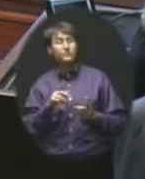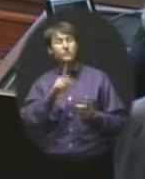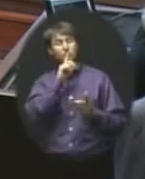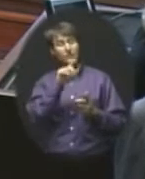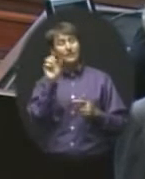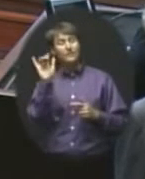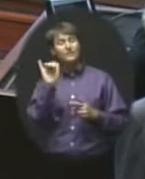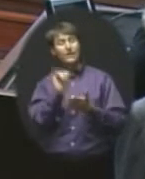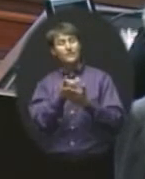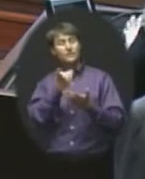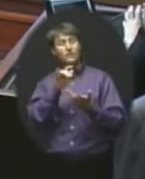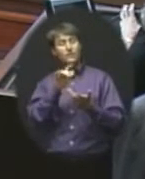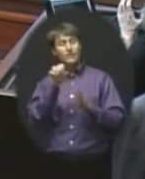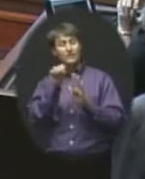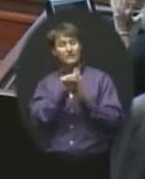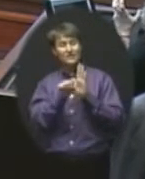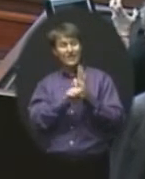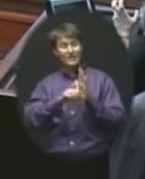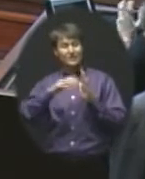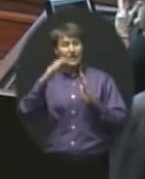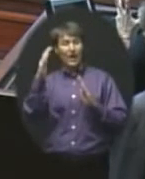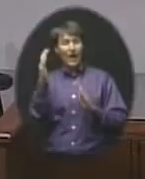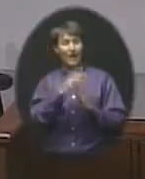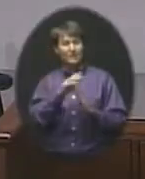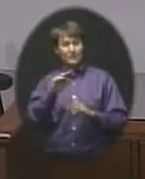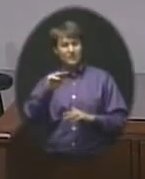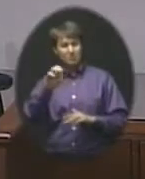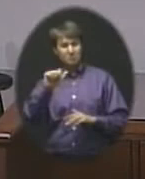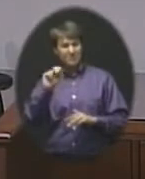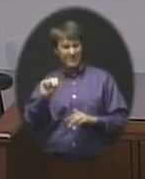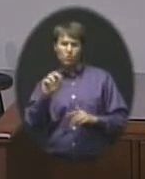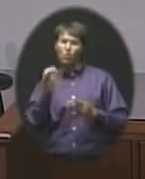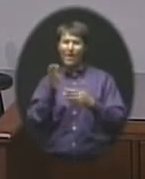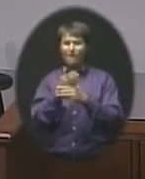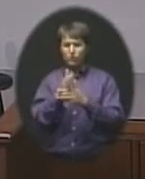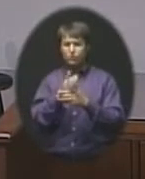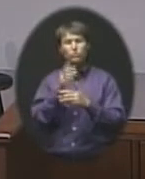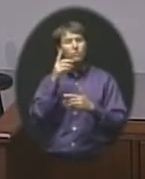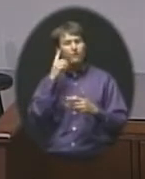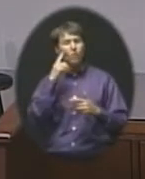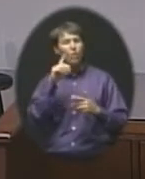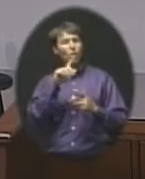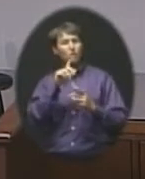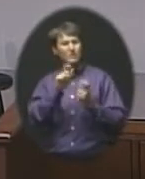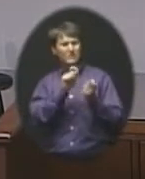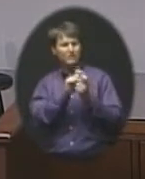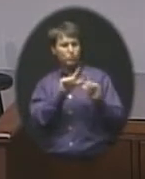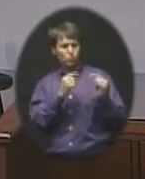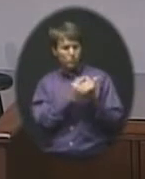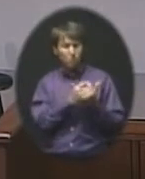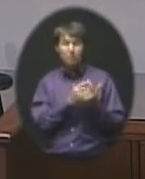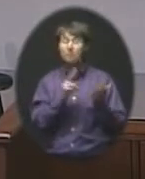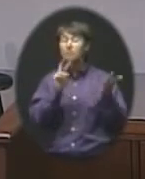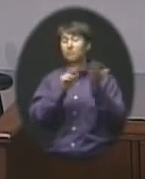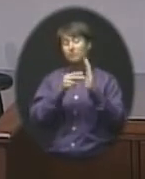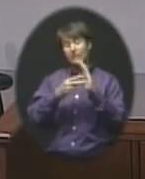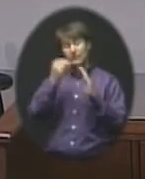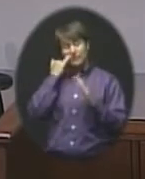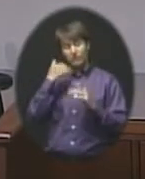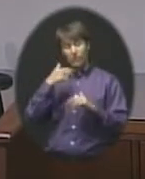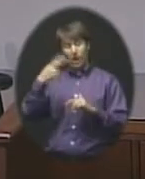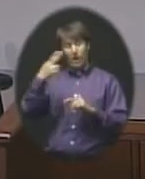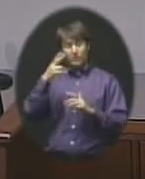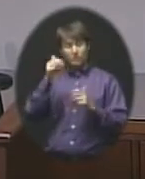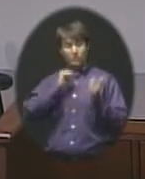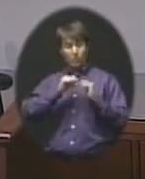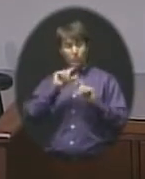the state's highest mean or average for a particular group. So if their highest performing group, say,